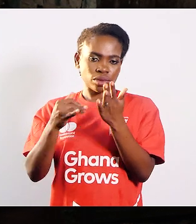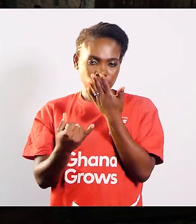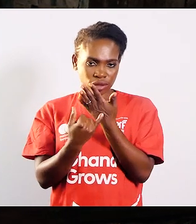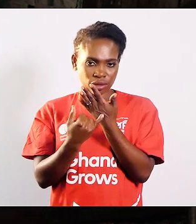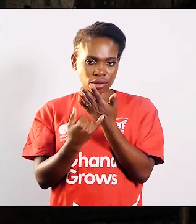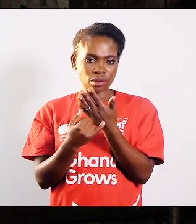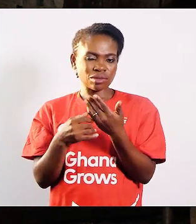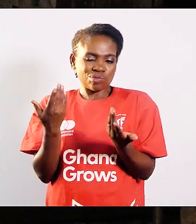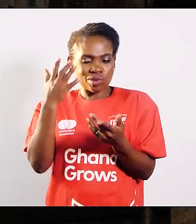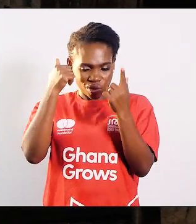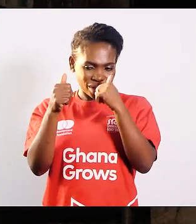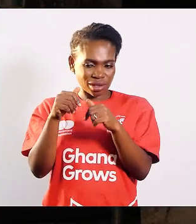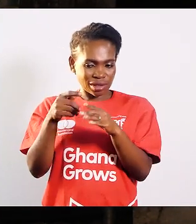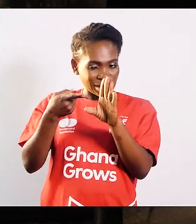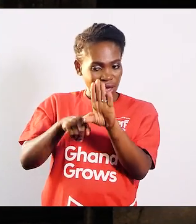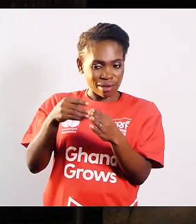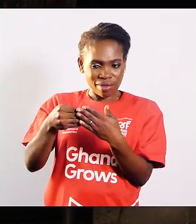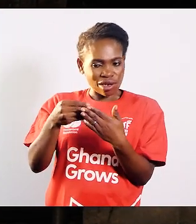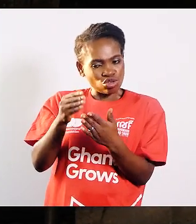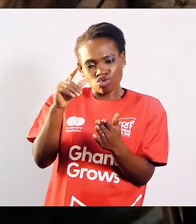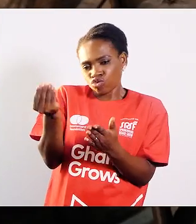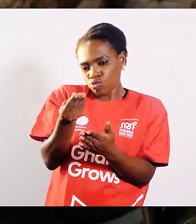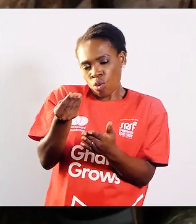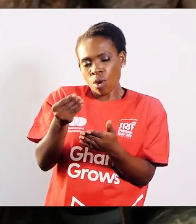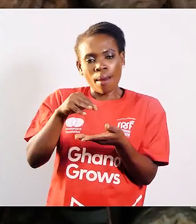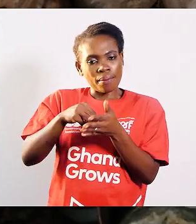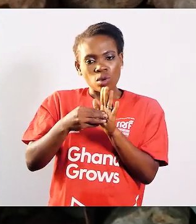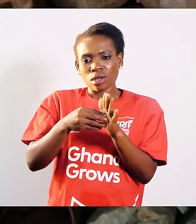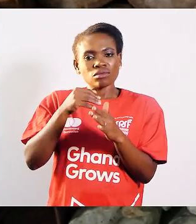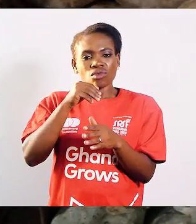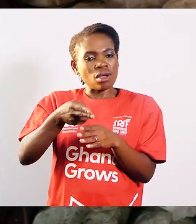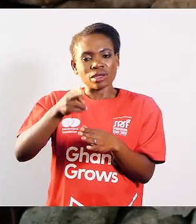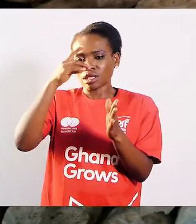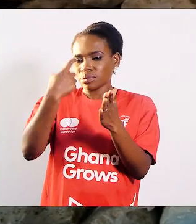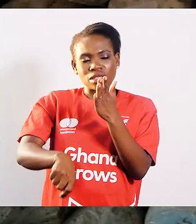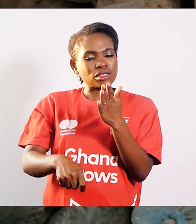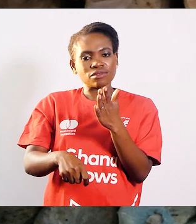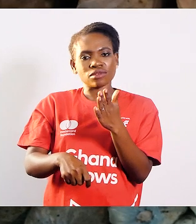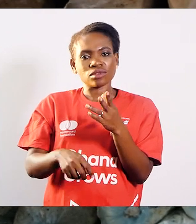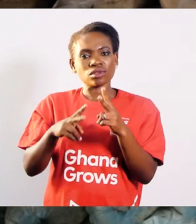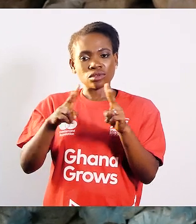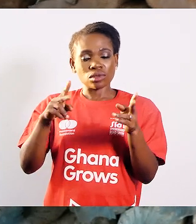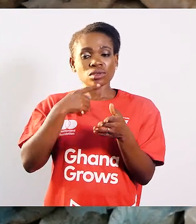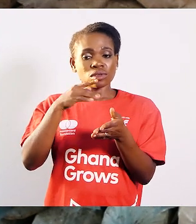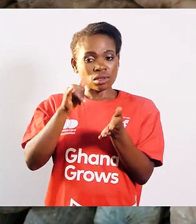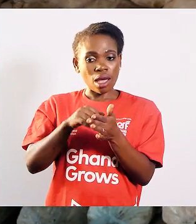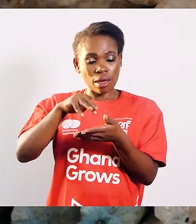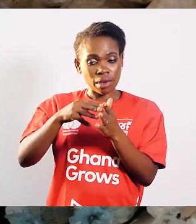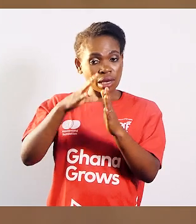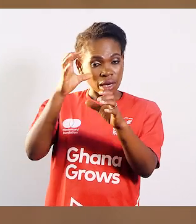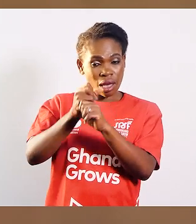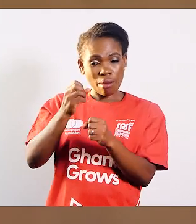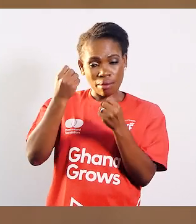start up. Right. So it requires limited capital to start, but do you make a lot of income from it?